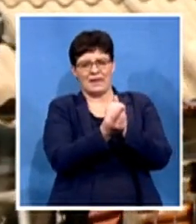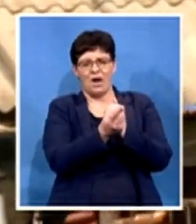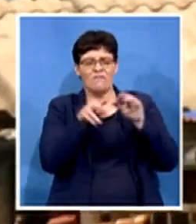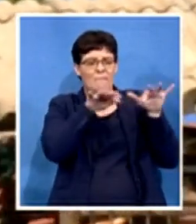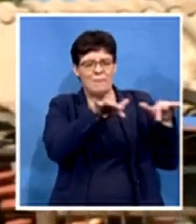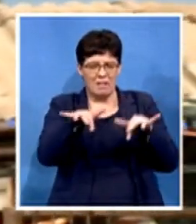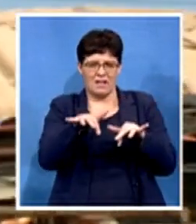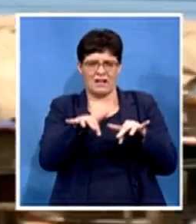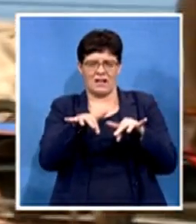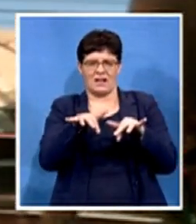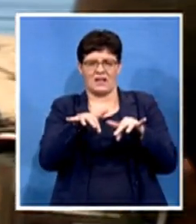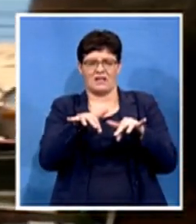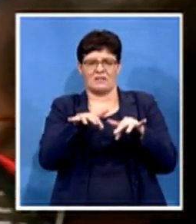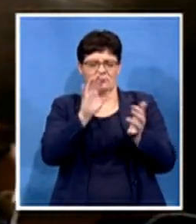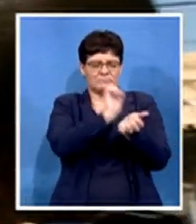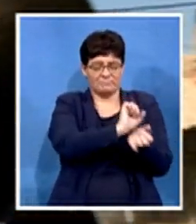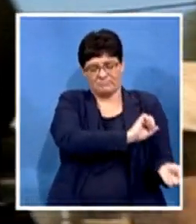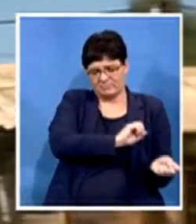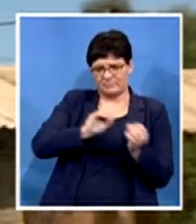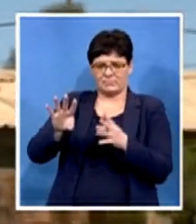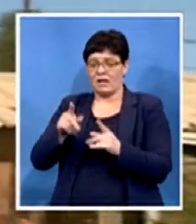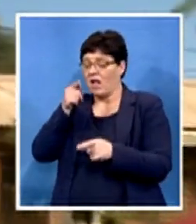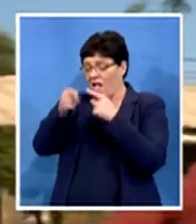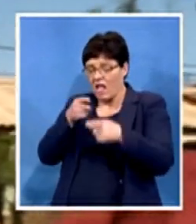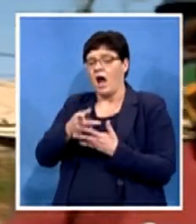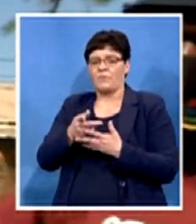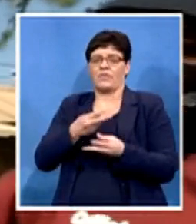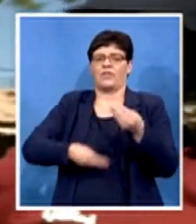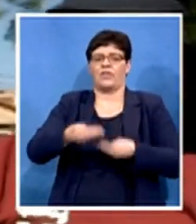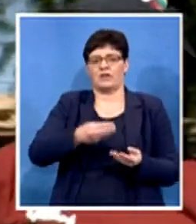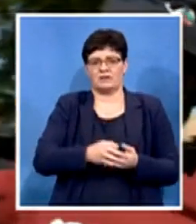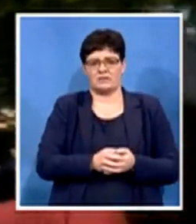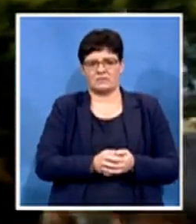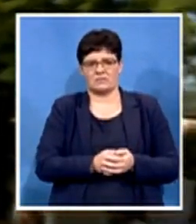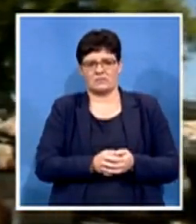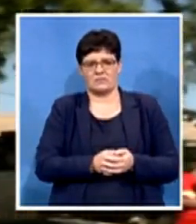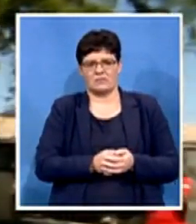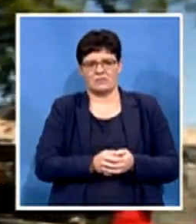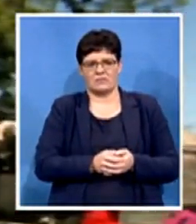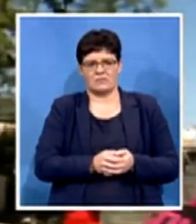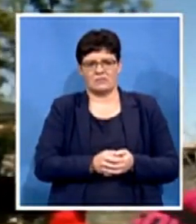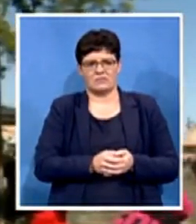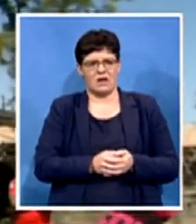accused of dealing with this asbestos? But when I tell you the councillor, it will be councillor. Yes,